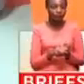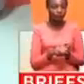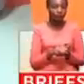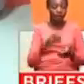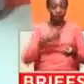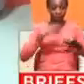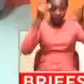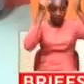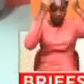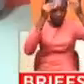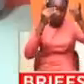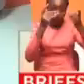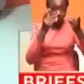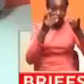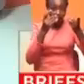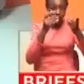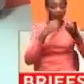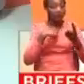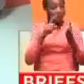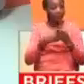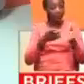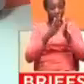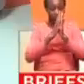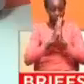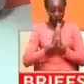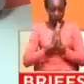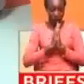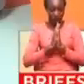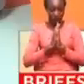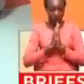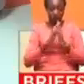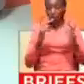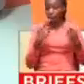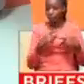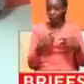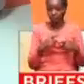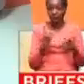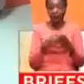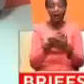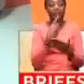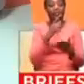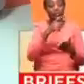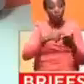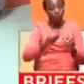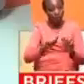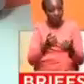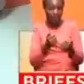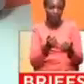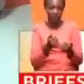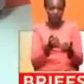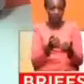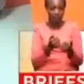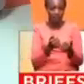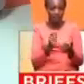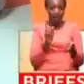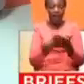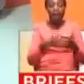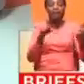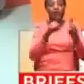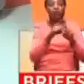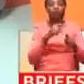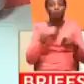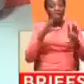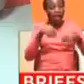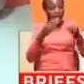got delivered, I started praying for people. I started telling them what is happening, and also provided